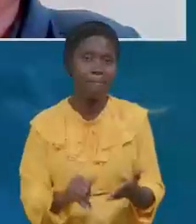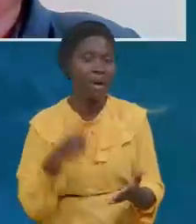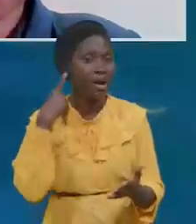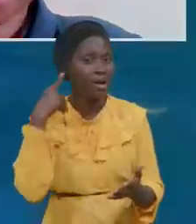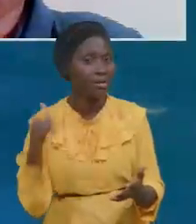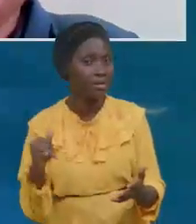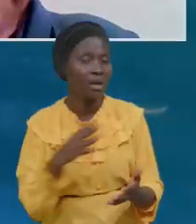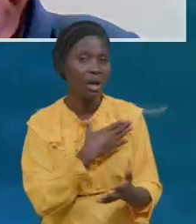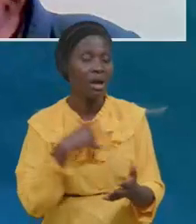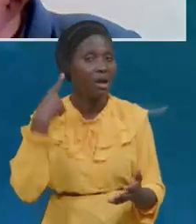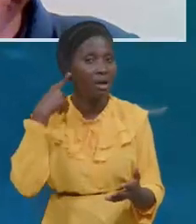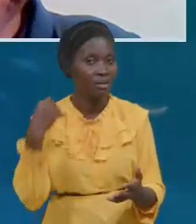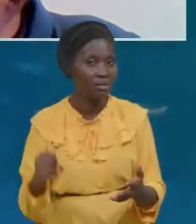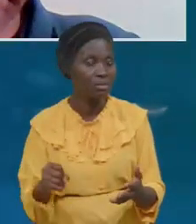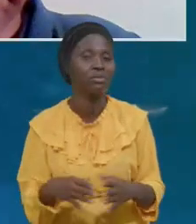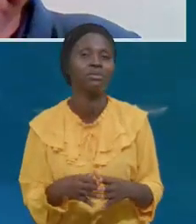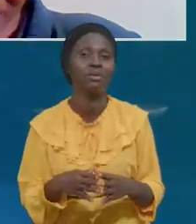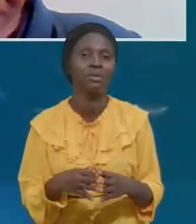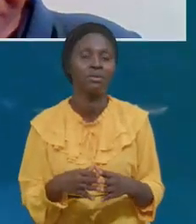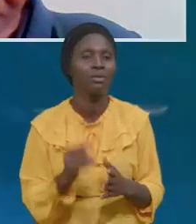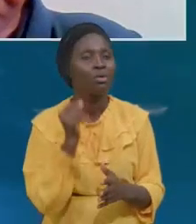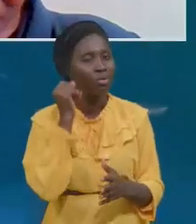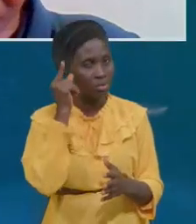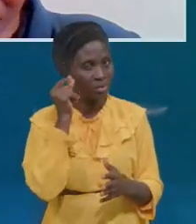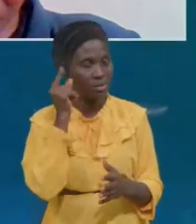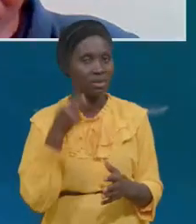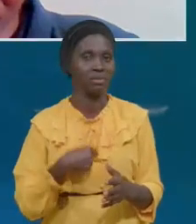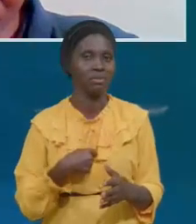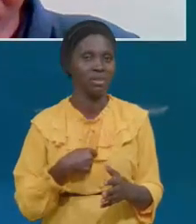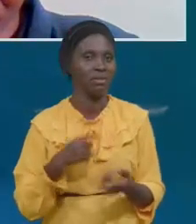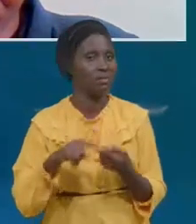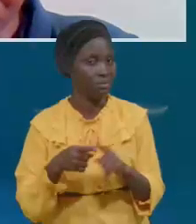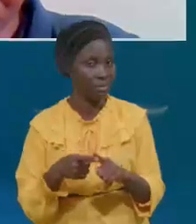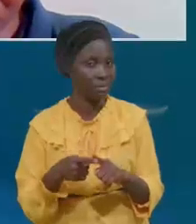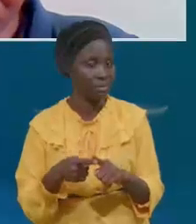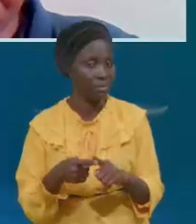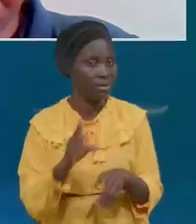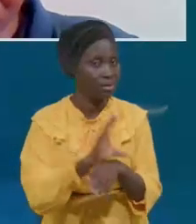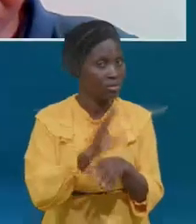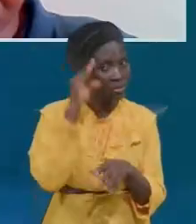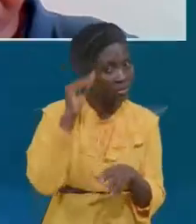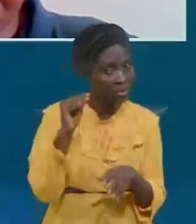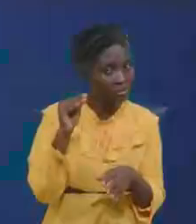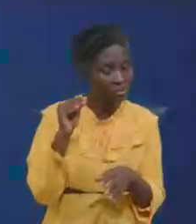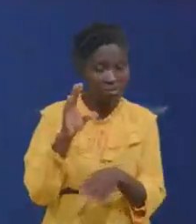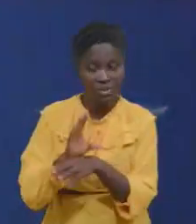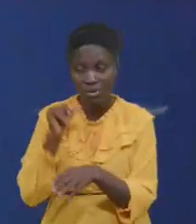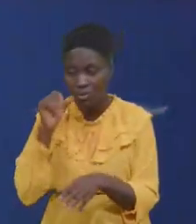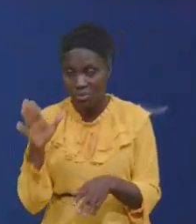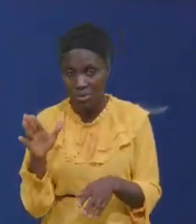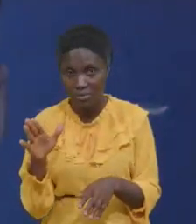and gold. Understand me, friend, churchman,